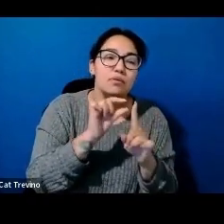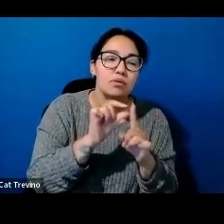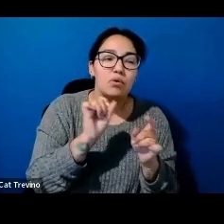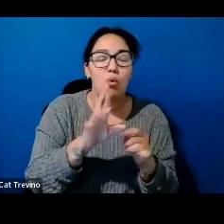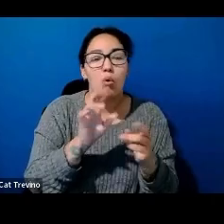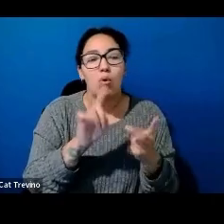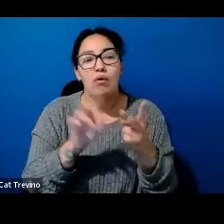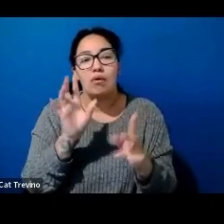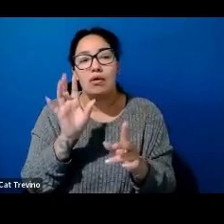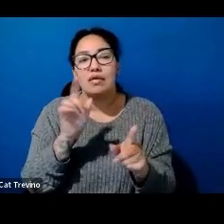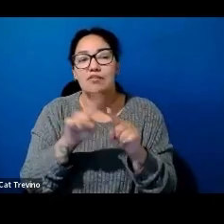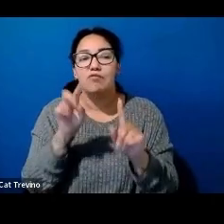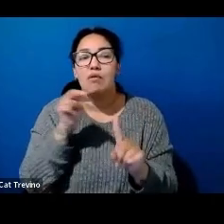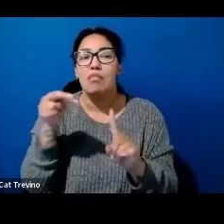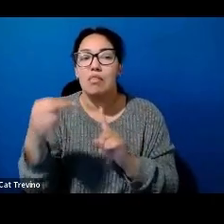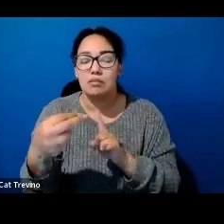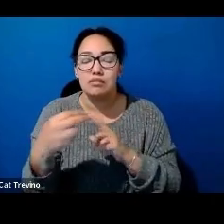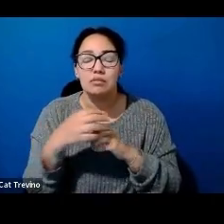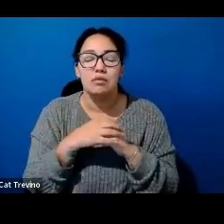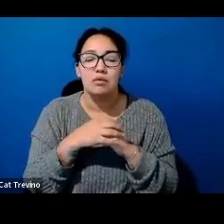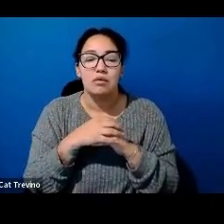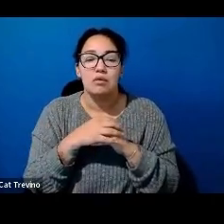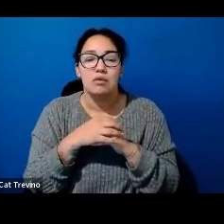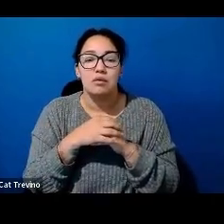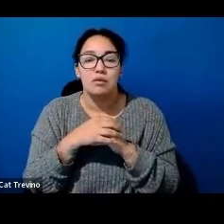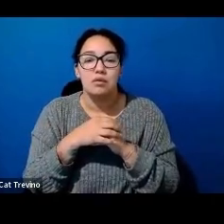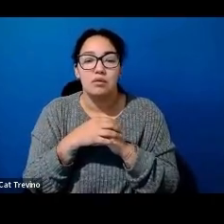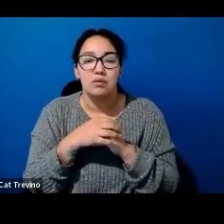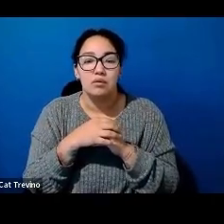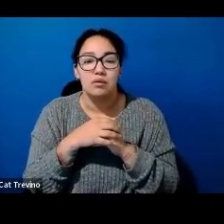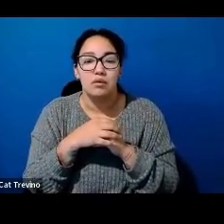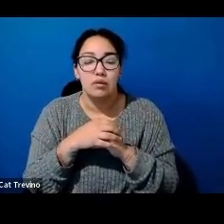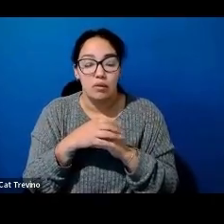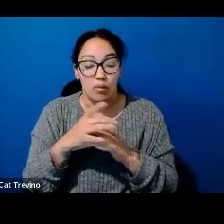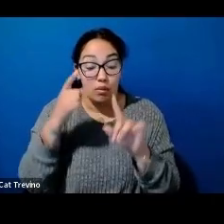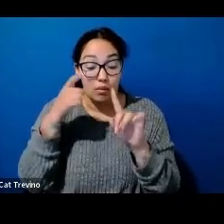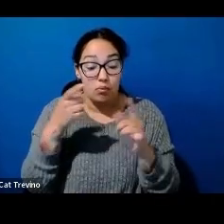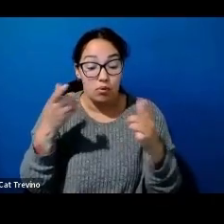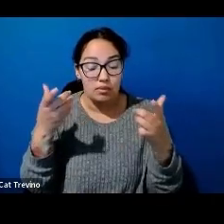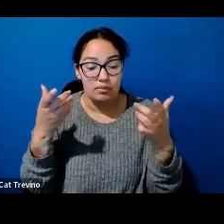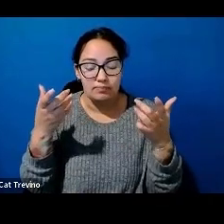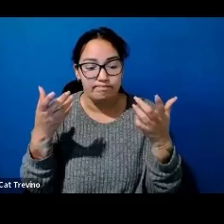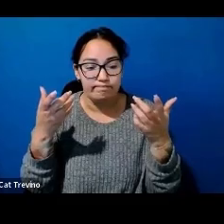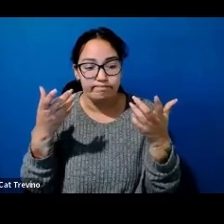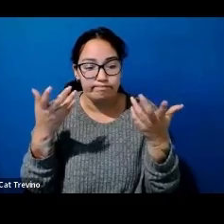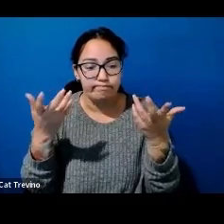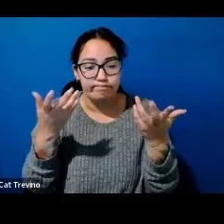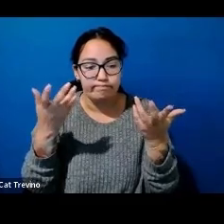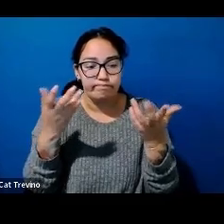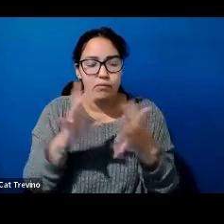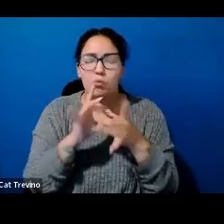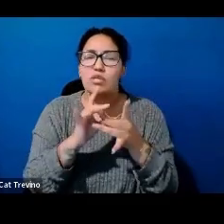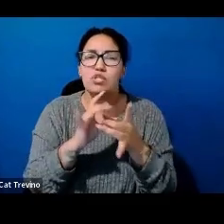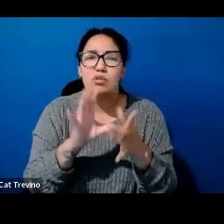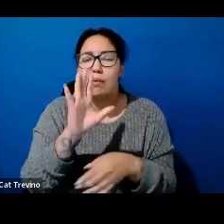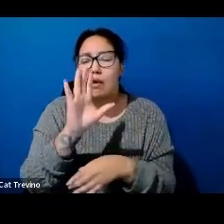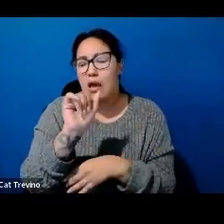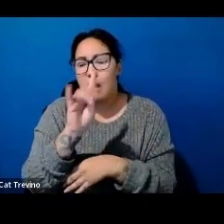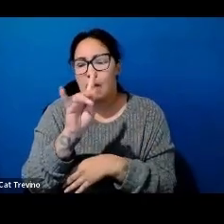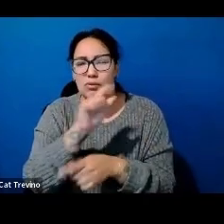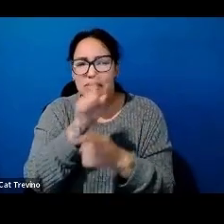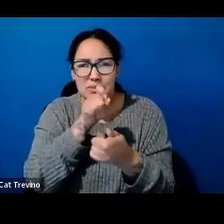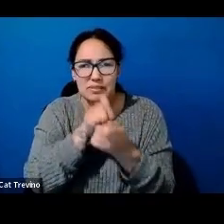or and the point here is what makes it relationship abuse. This is